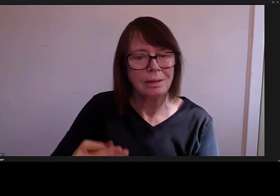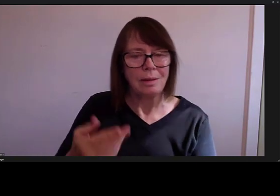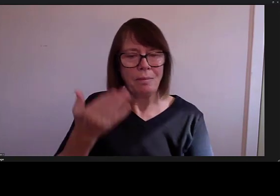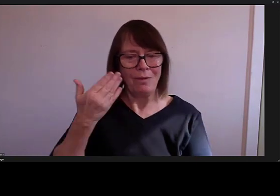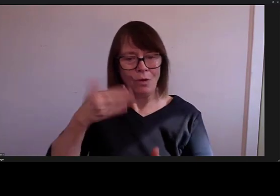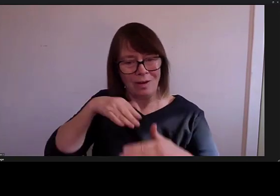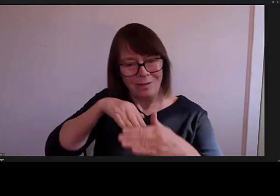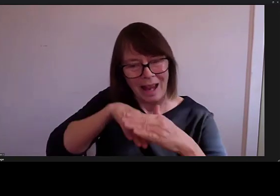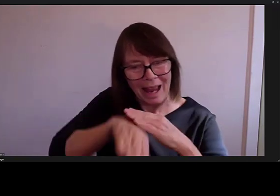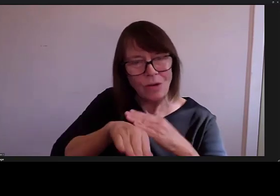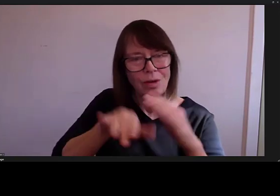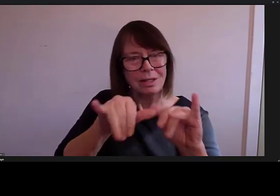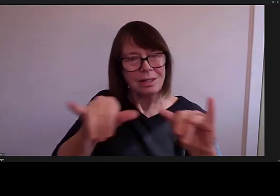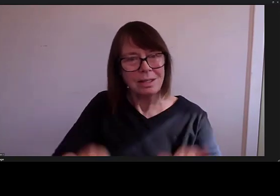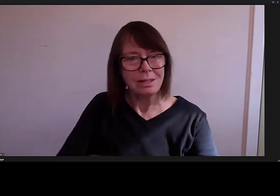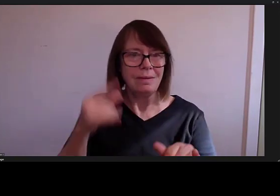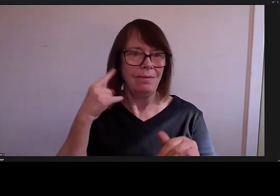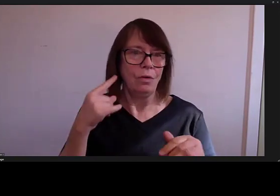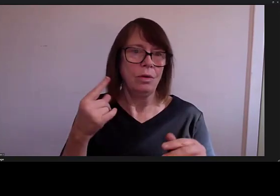the system.